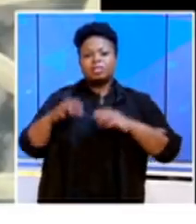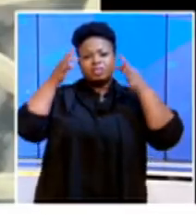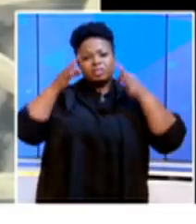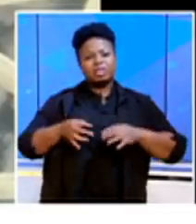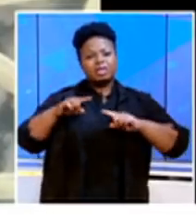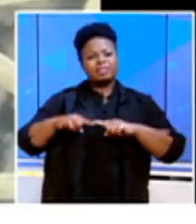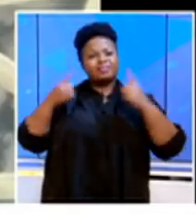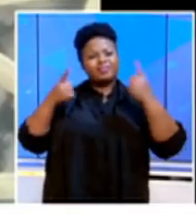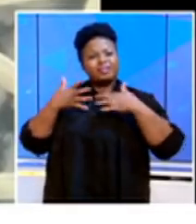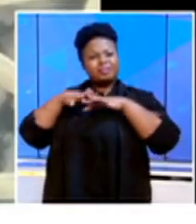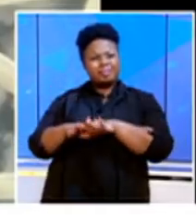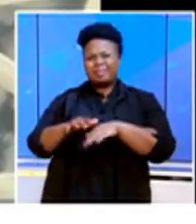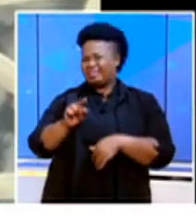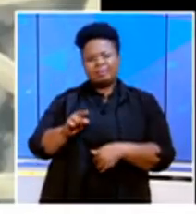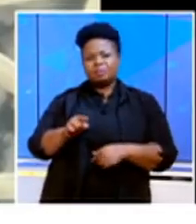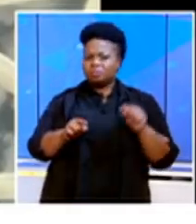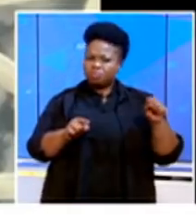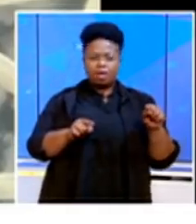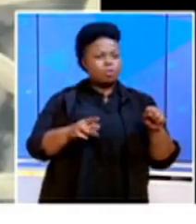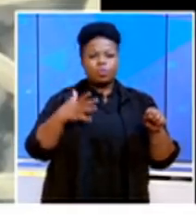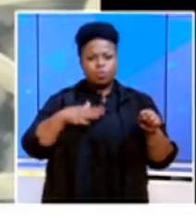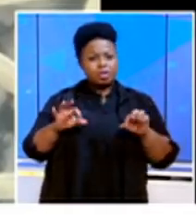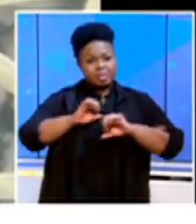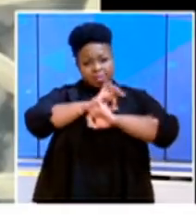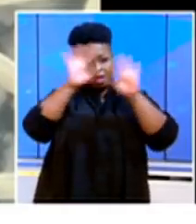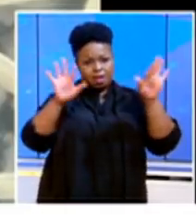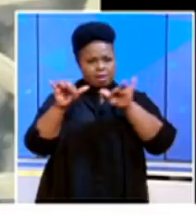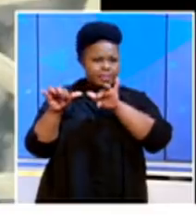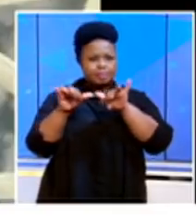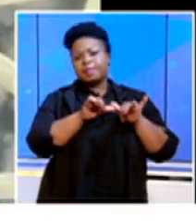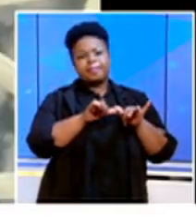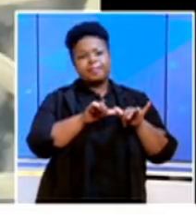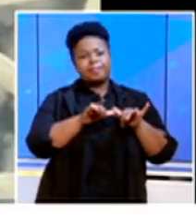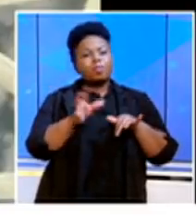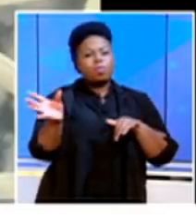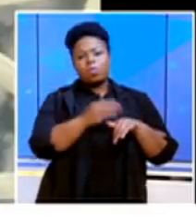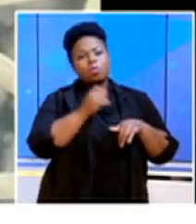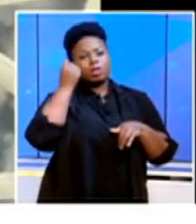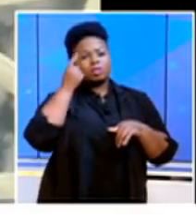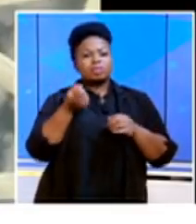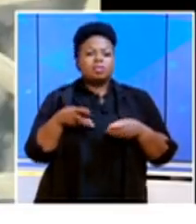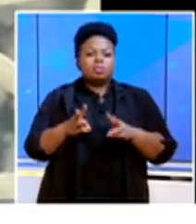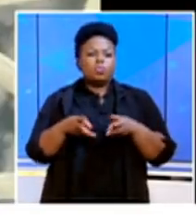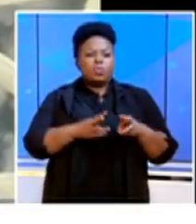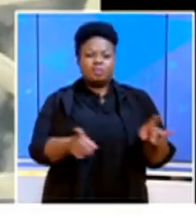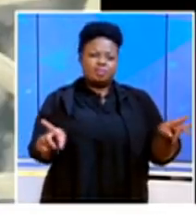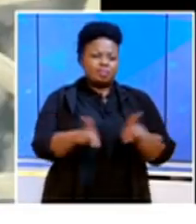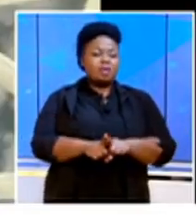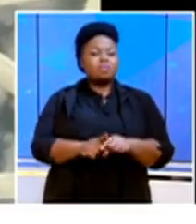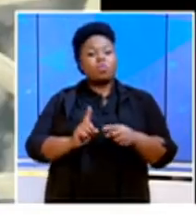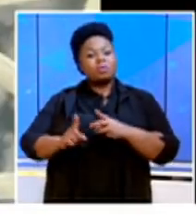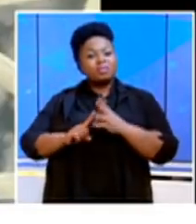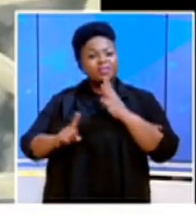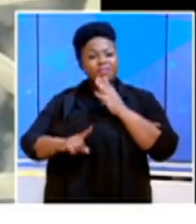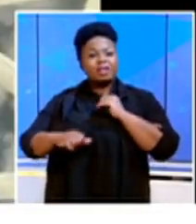there doing something else. You want to have clarity of thought that there is a shared understanding by structures of the ANC on the